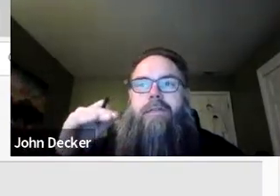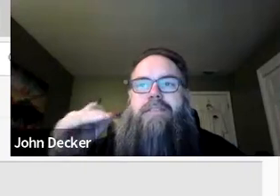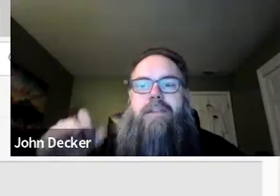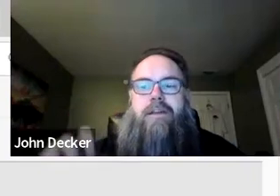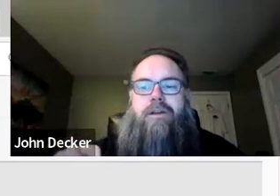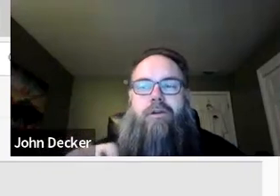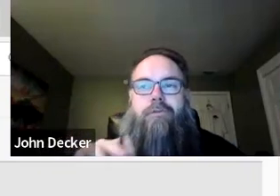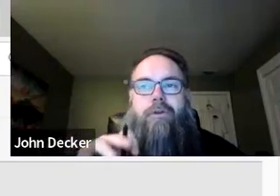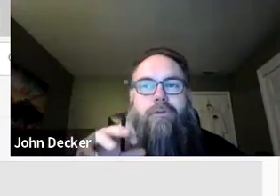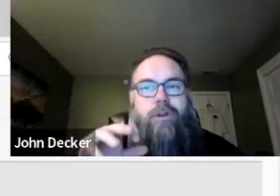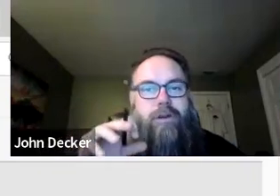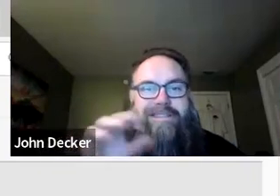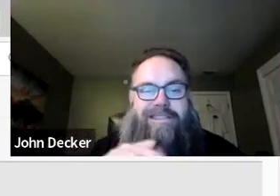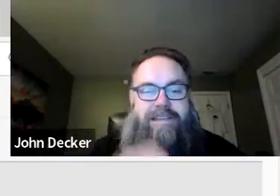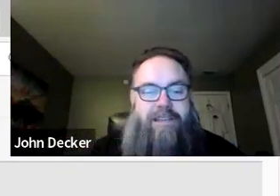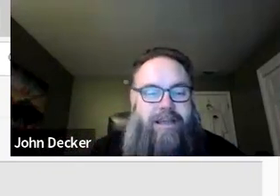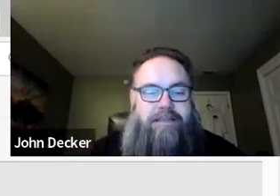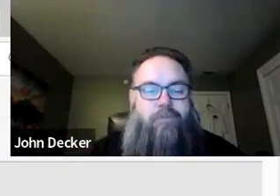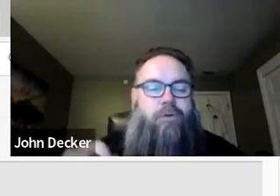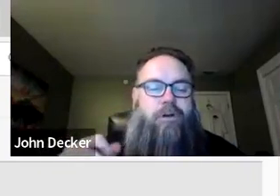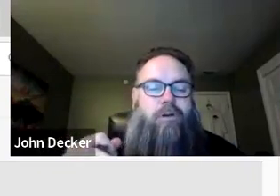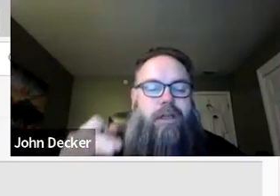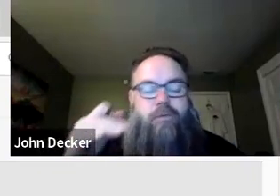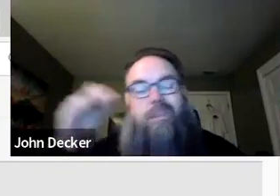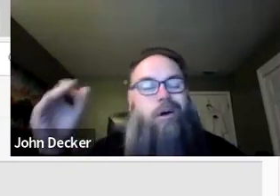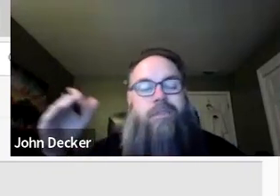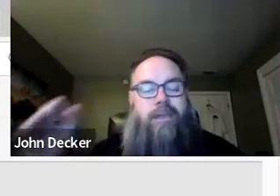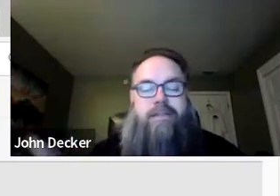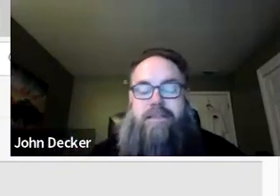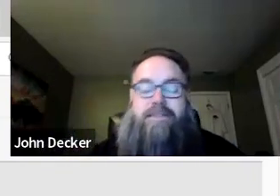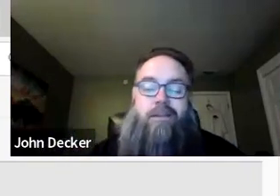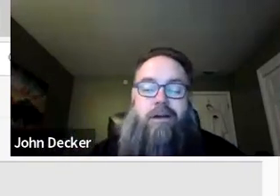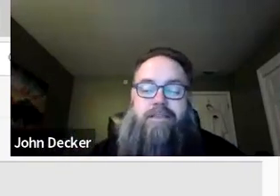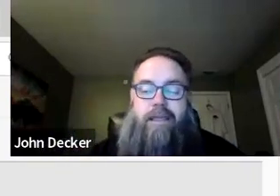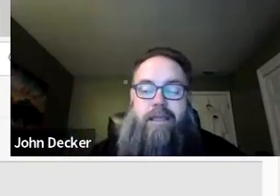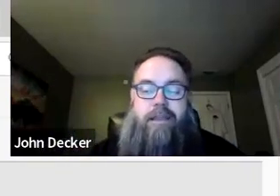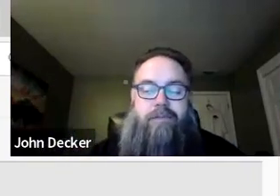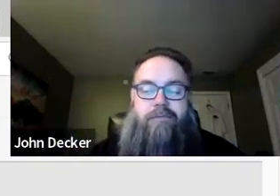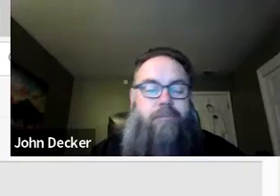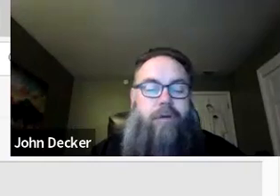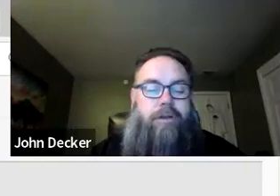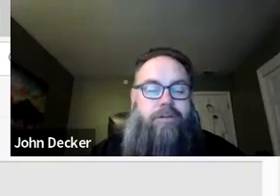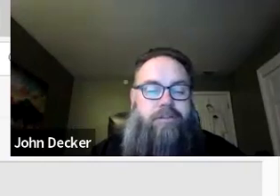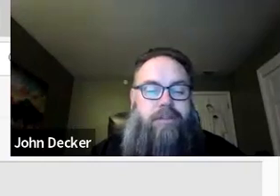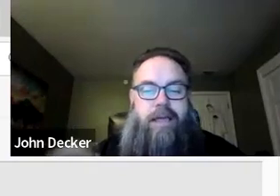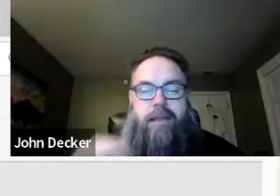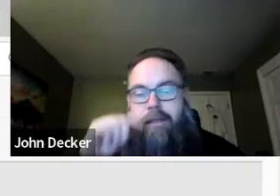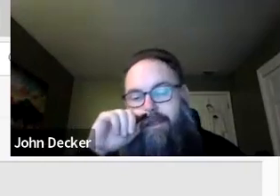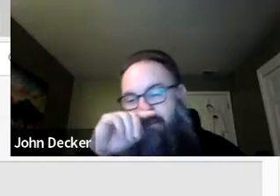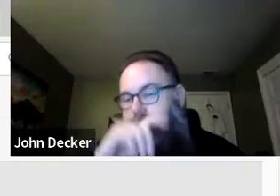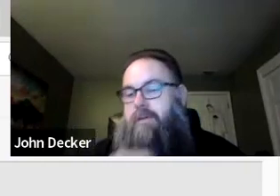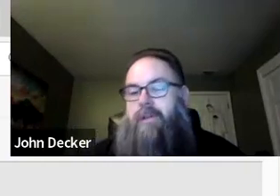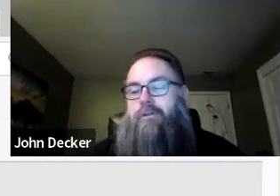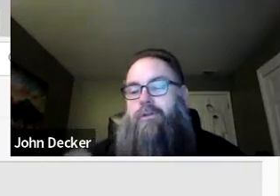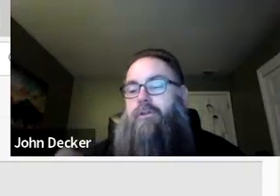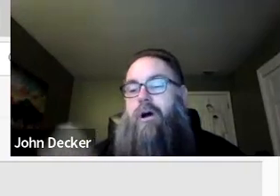But that's going to occur for your existing clients. That will occur like when the auth ends. Let's say the auth's going to end in like February or something like that.